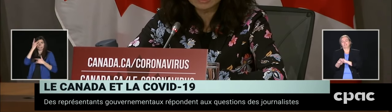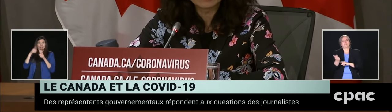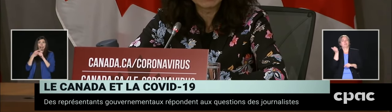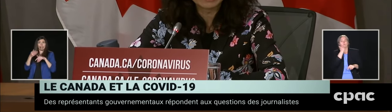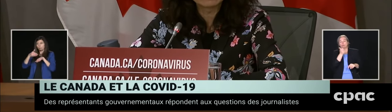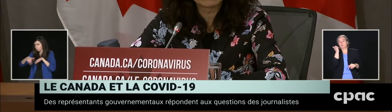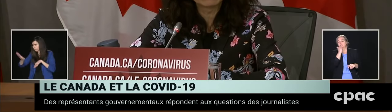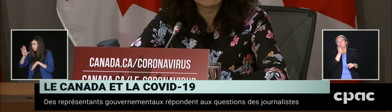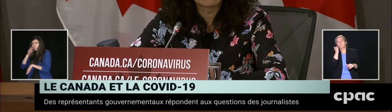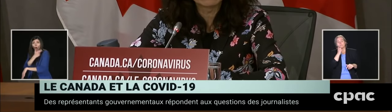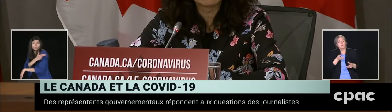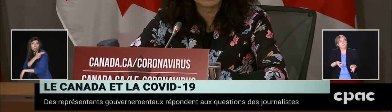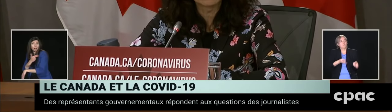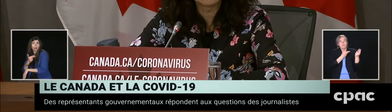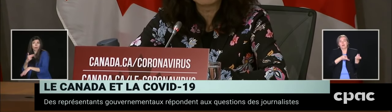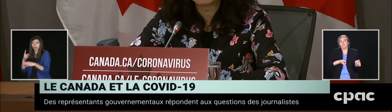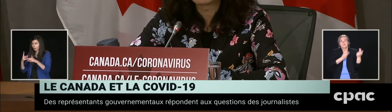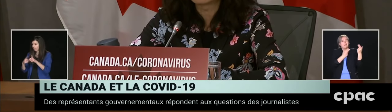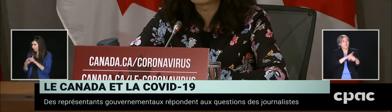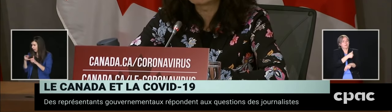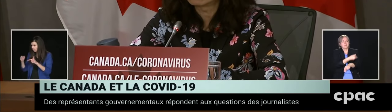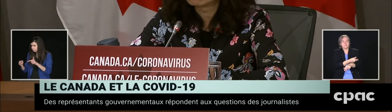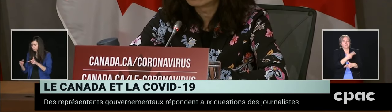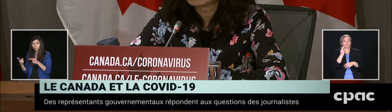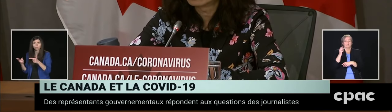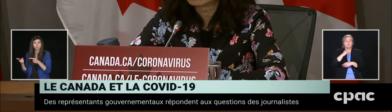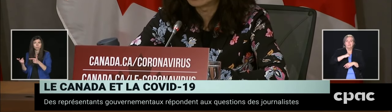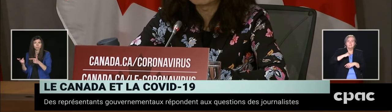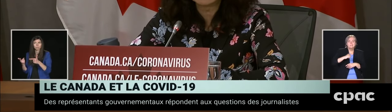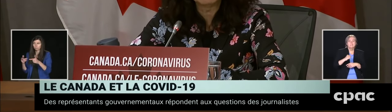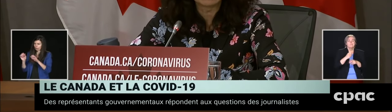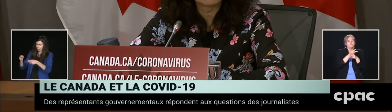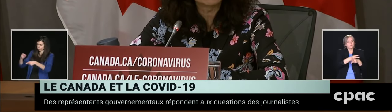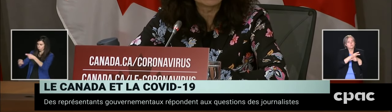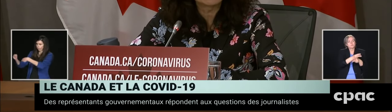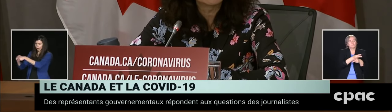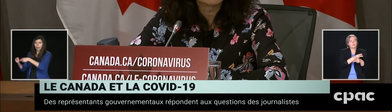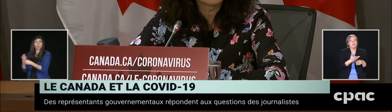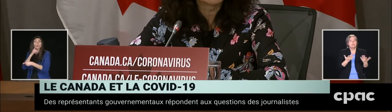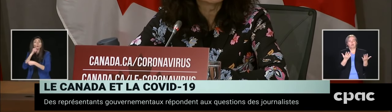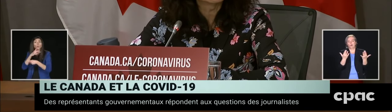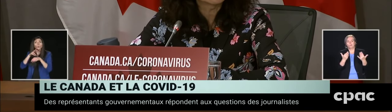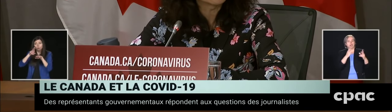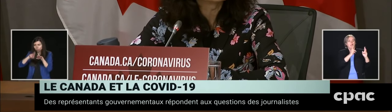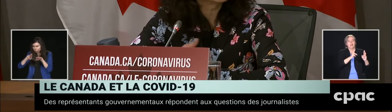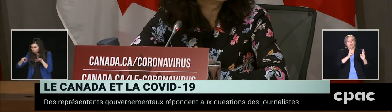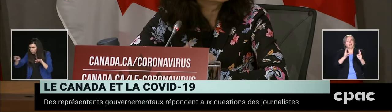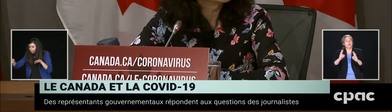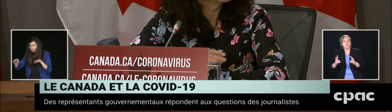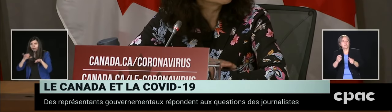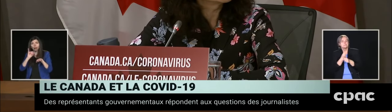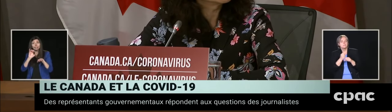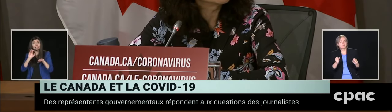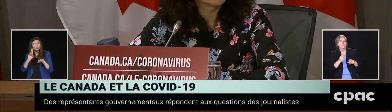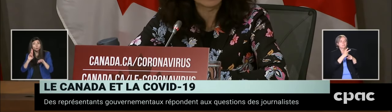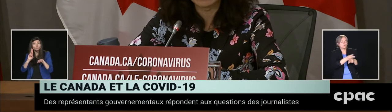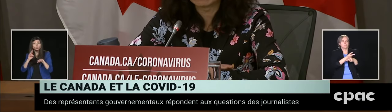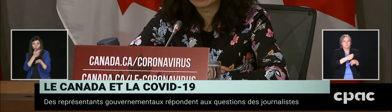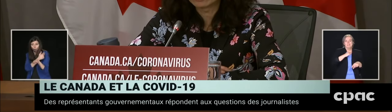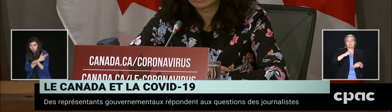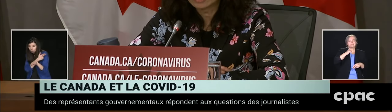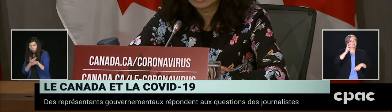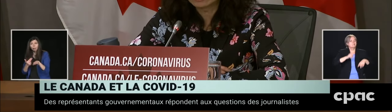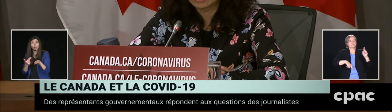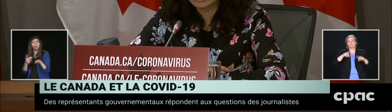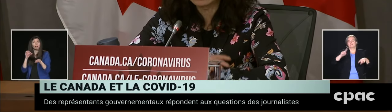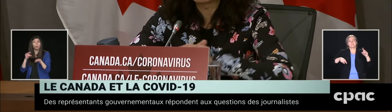of ICU beds will be very much based on local epidemiology and how many people are sick in that area.